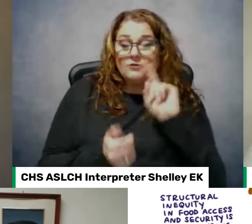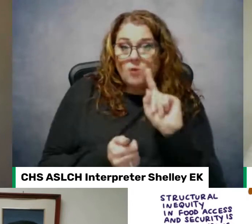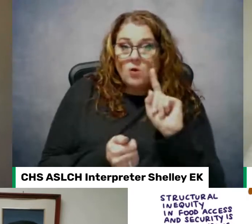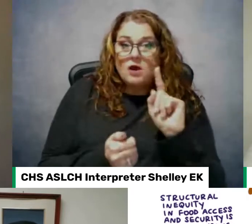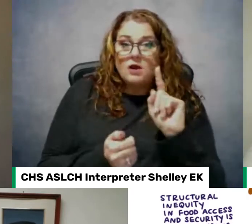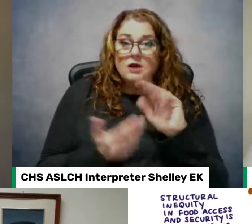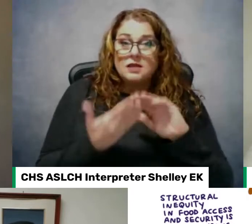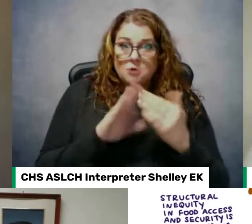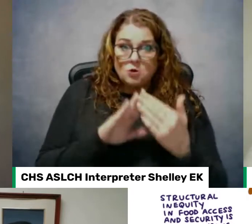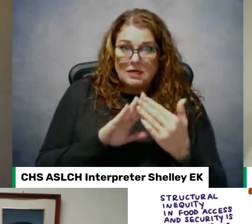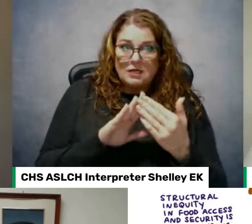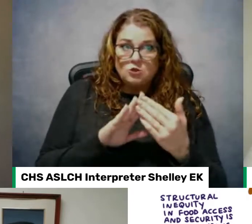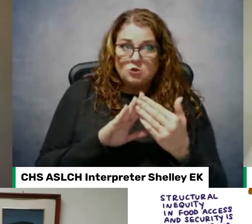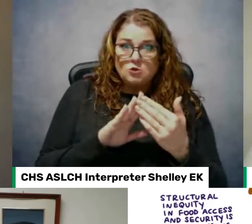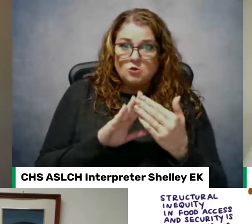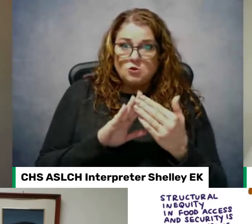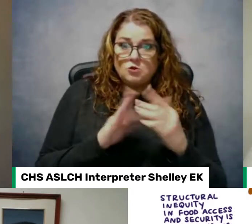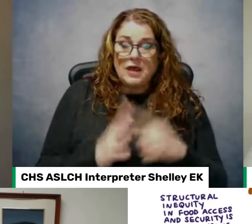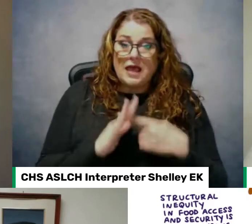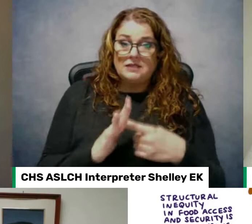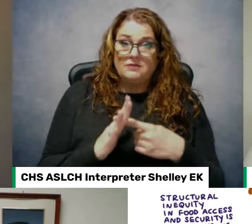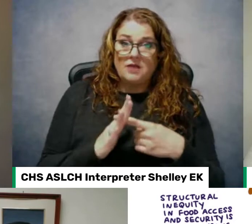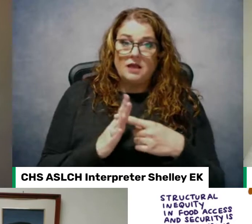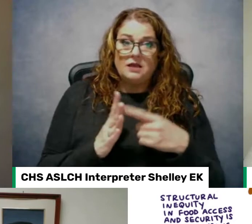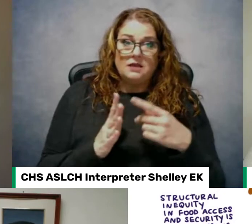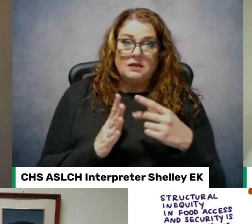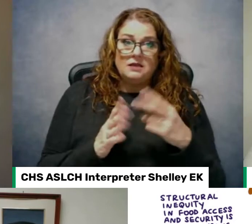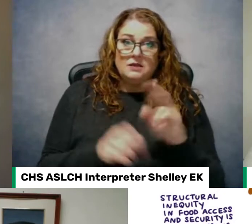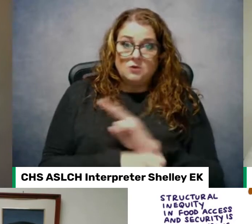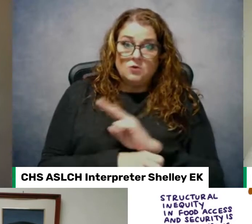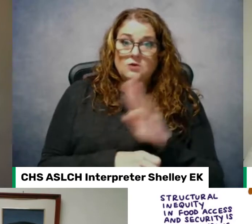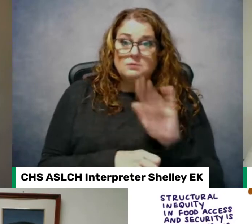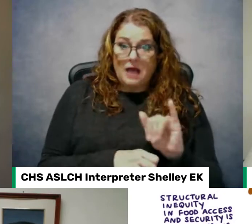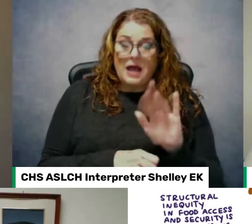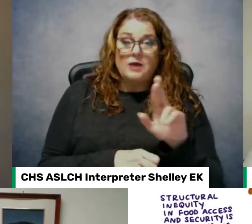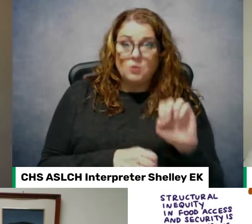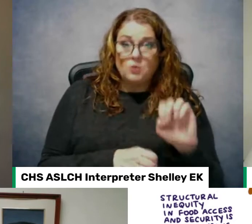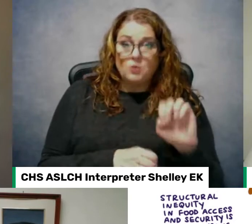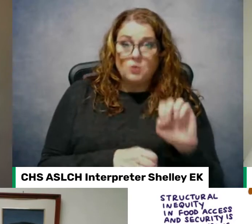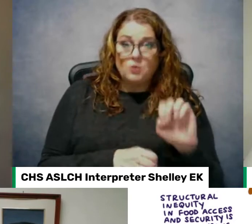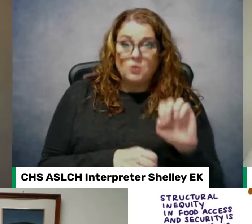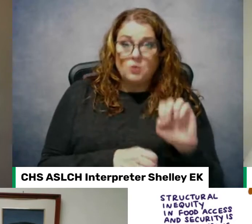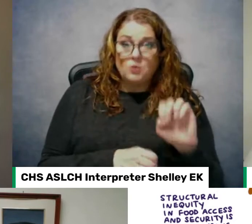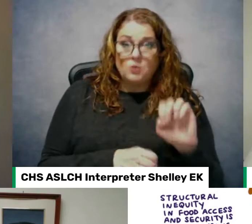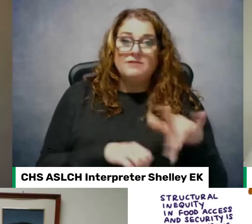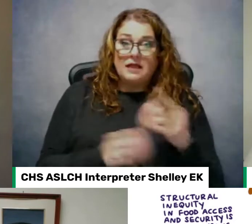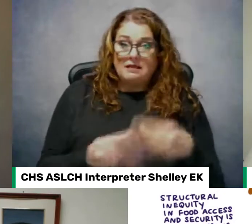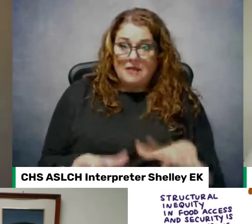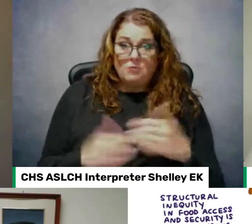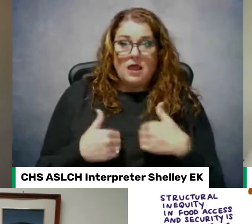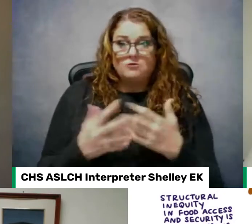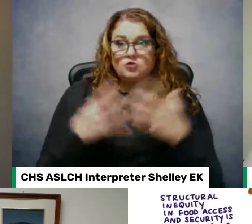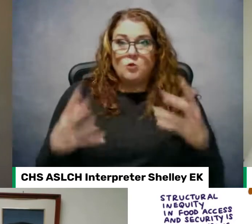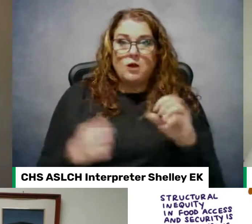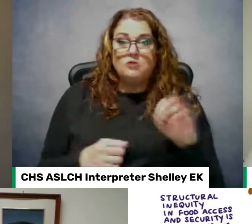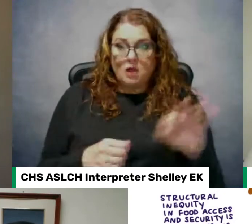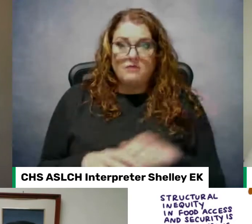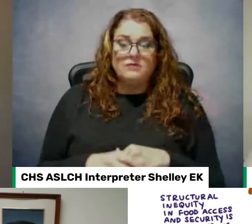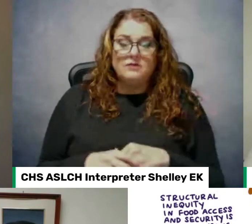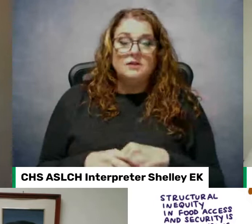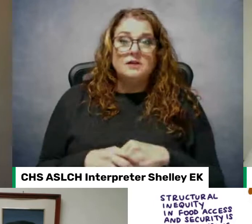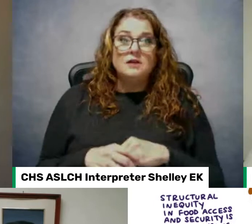community to activate, use, buy, redevelop, vacant land that we have so much of. And of course, which is